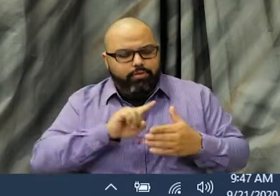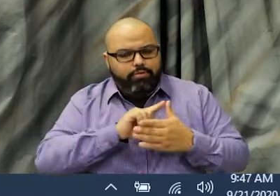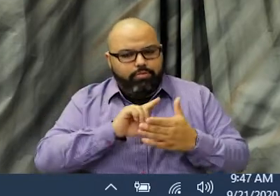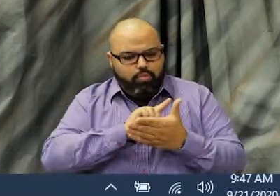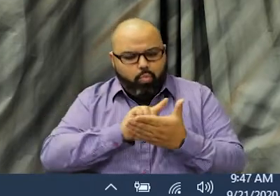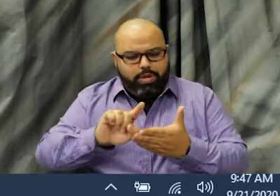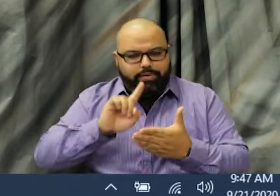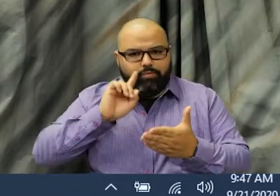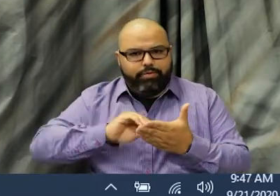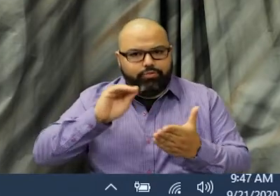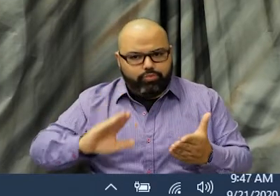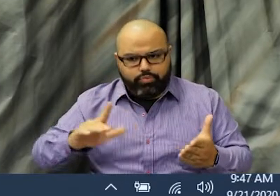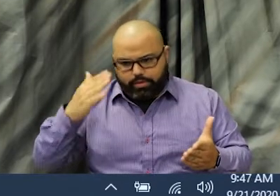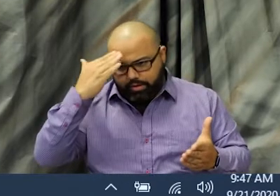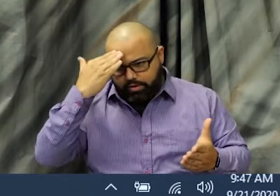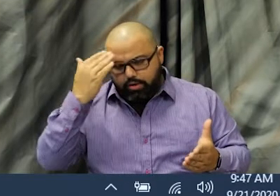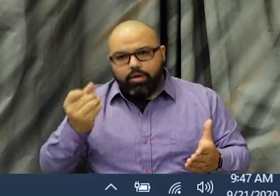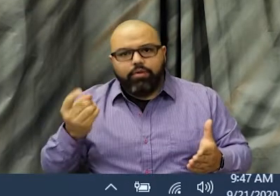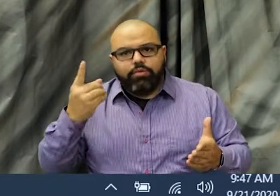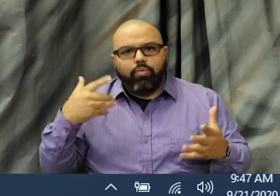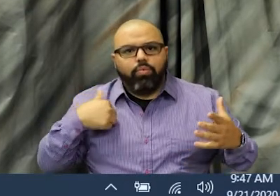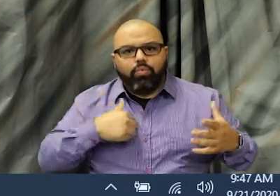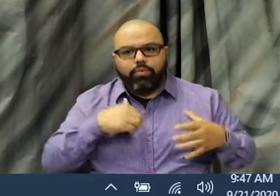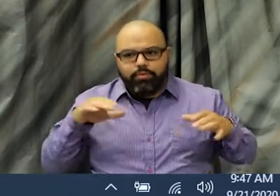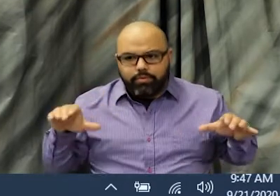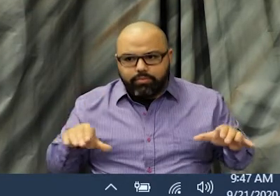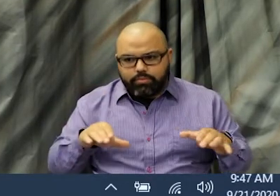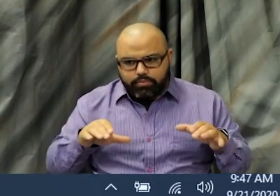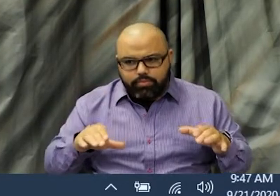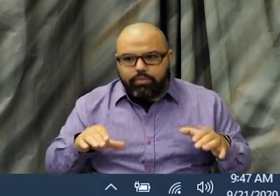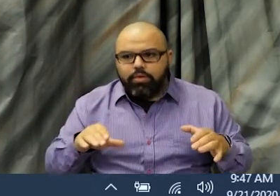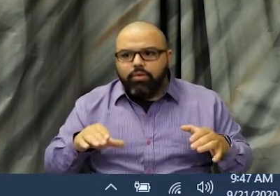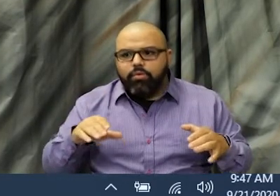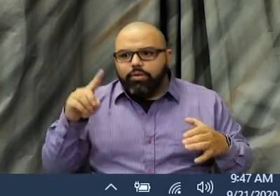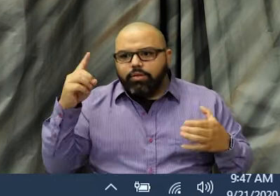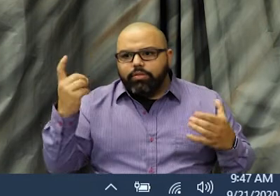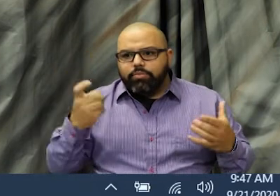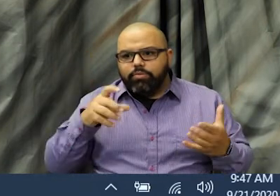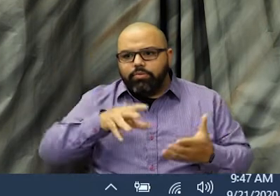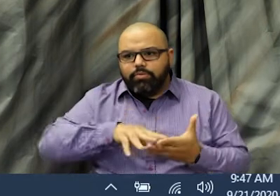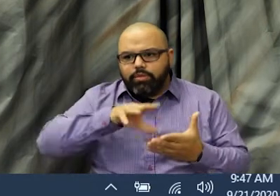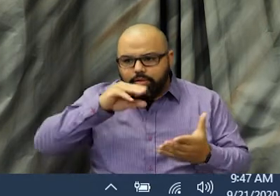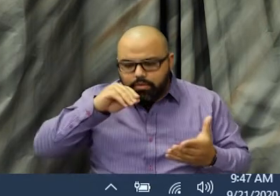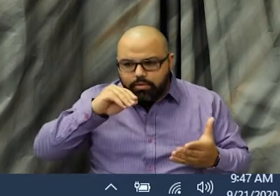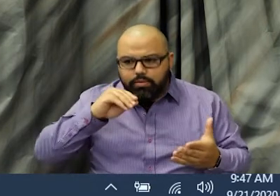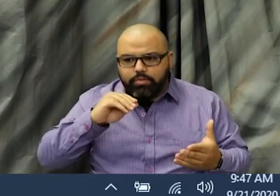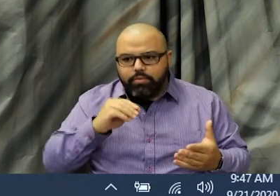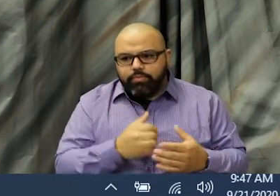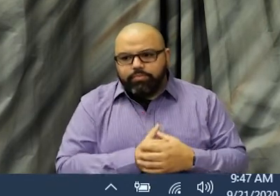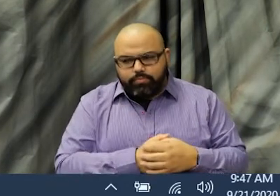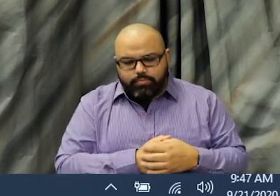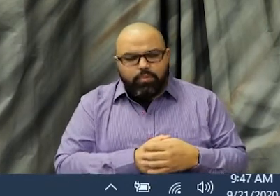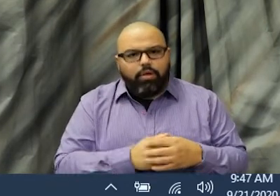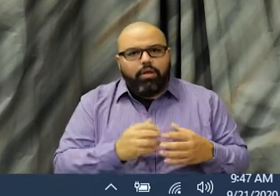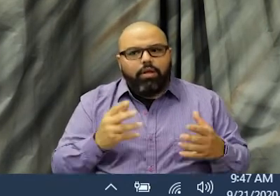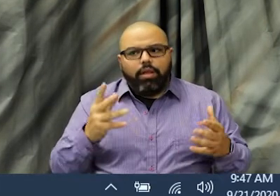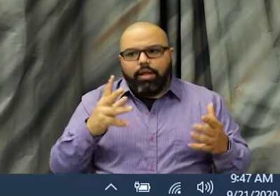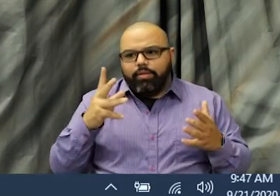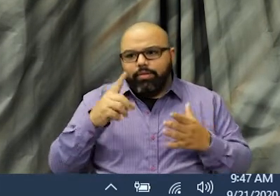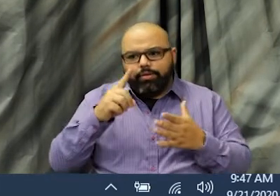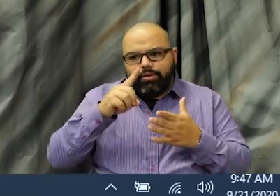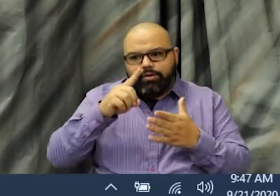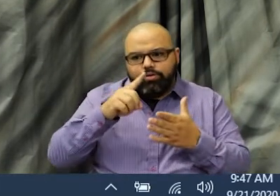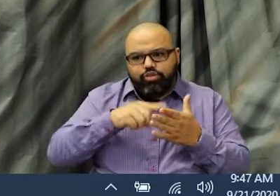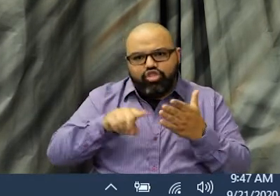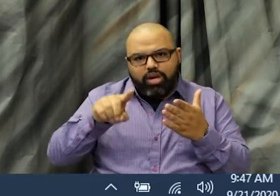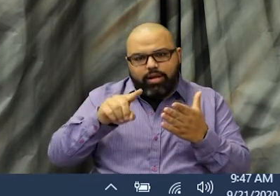whole week for the students, so they know what we're doing, what they're supposed to be learning, what their